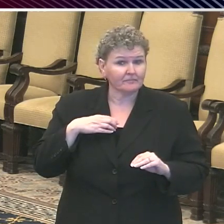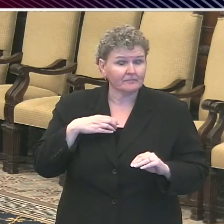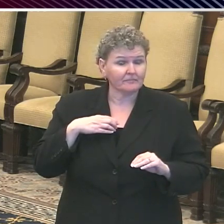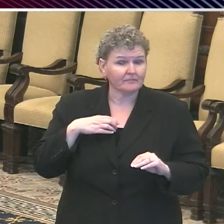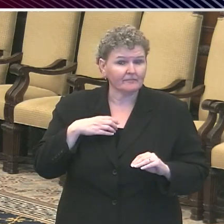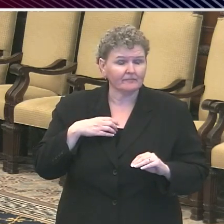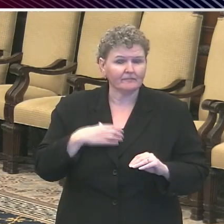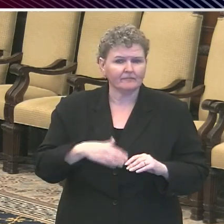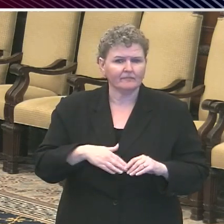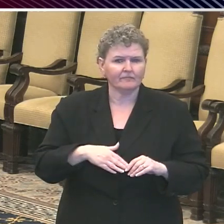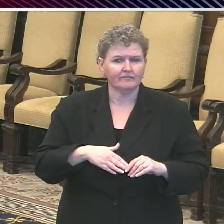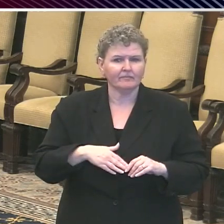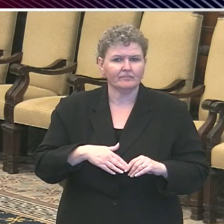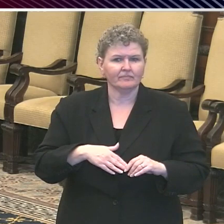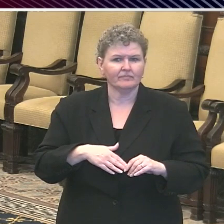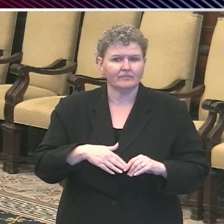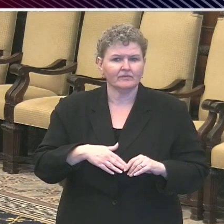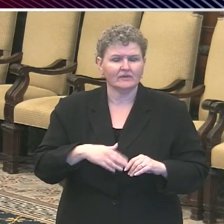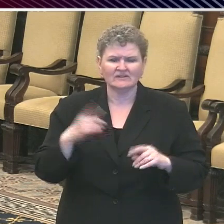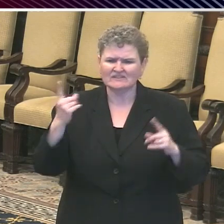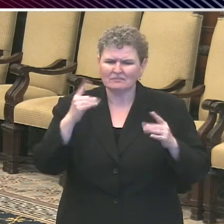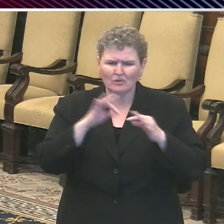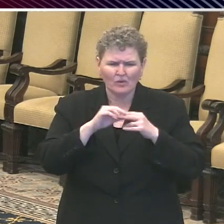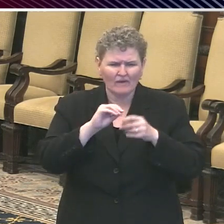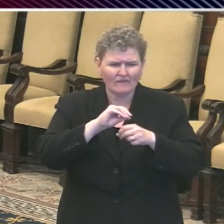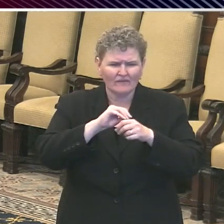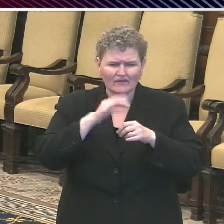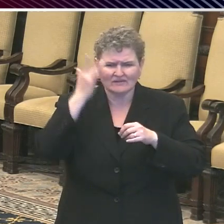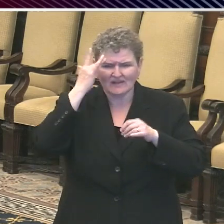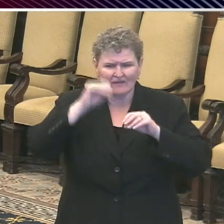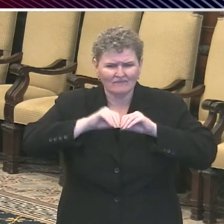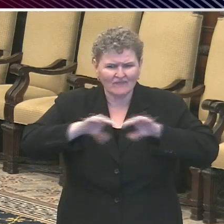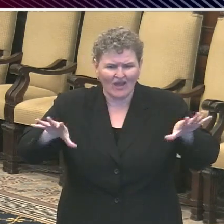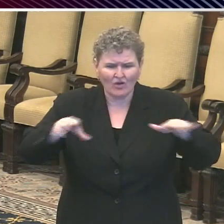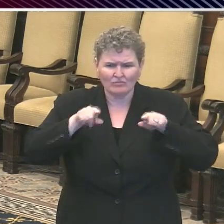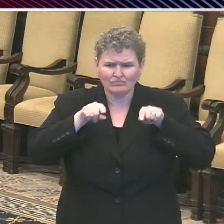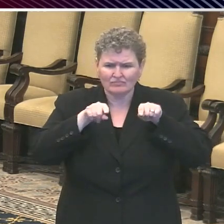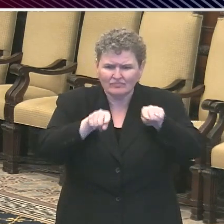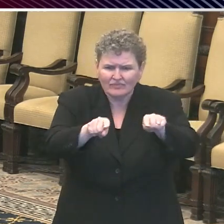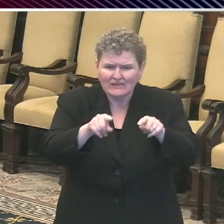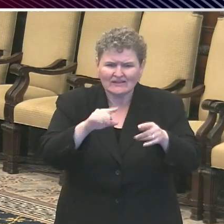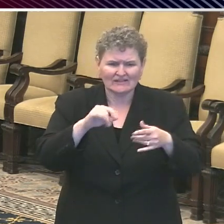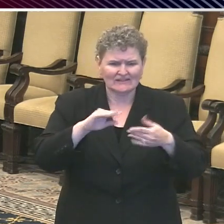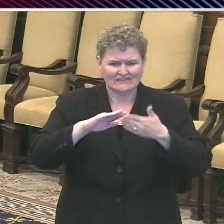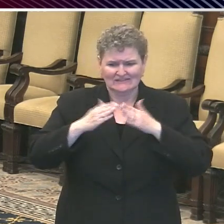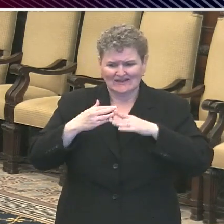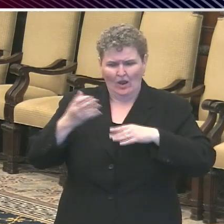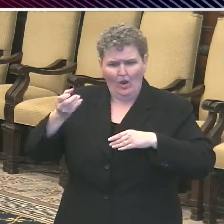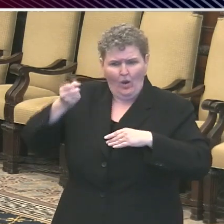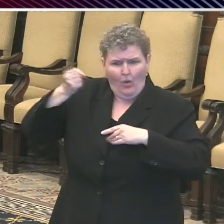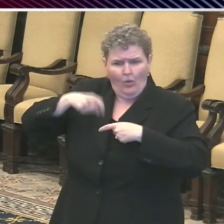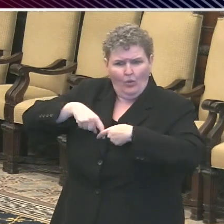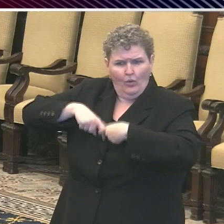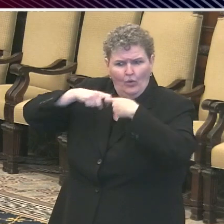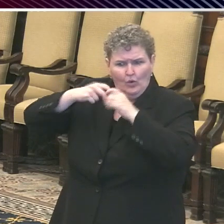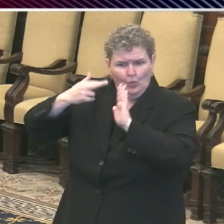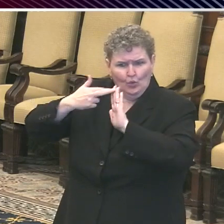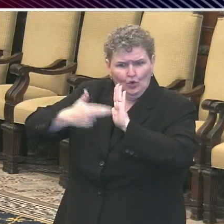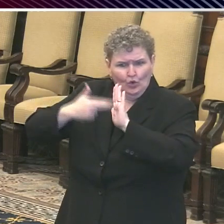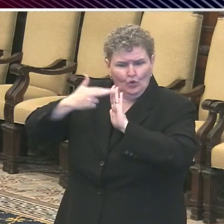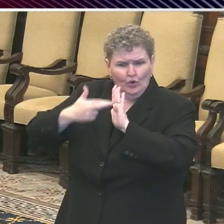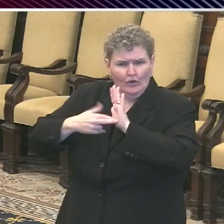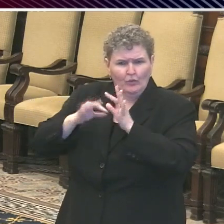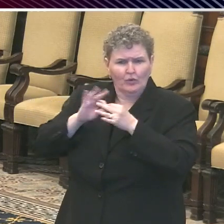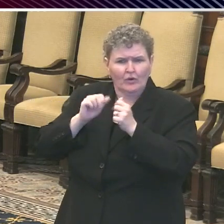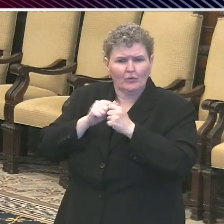firms during the COVID crisis. Some have said that the city could suspend certain procurement rules to distribute funding more equitably to